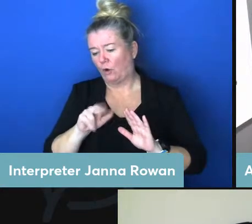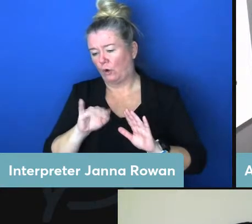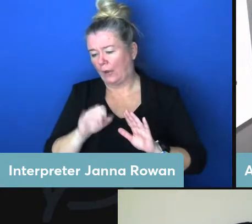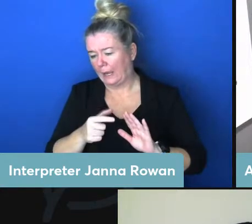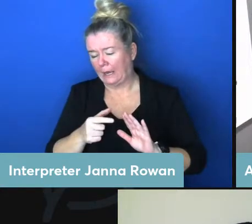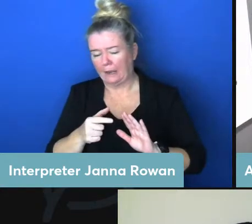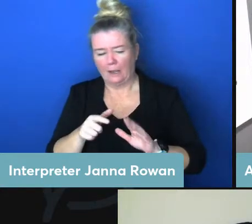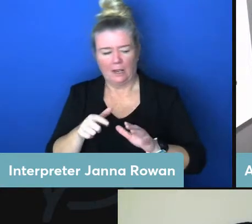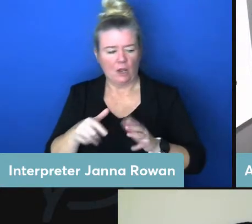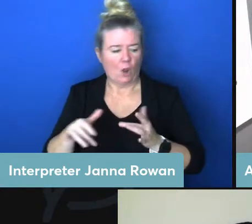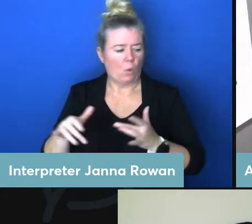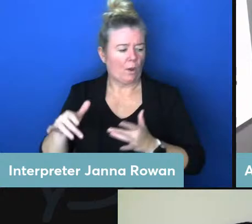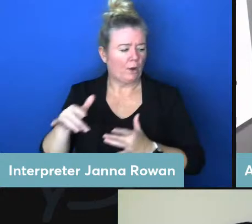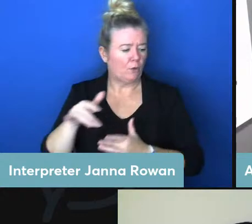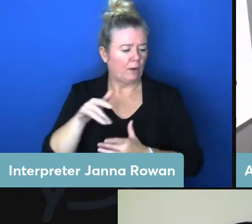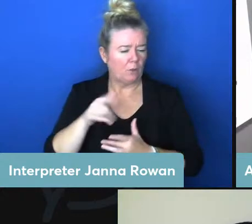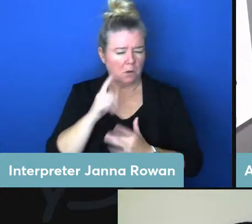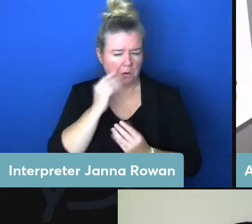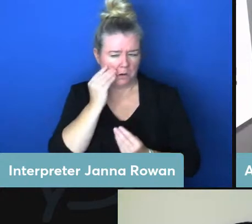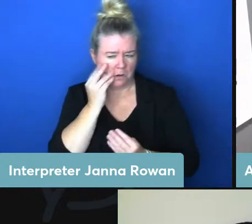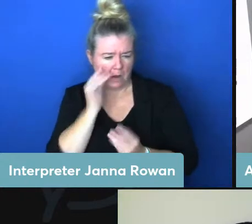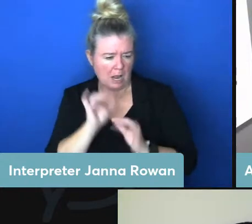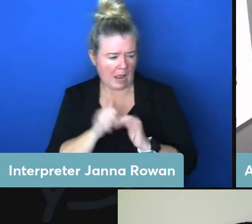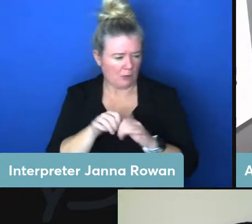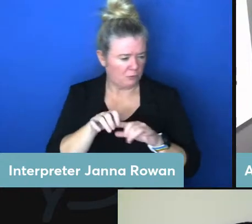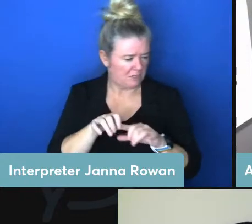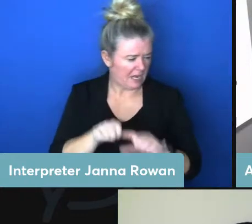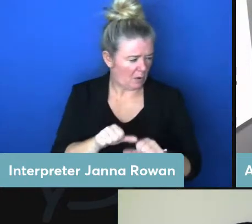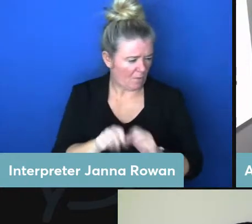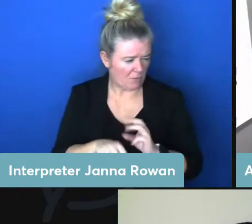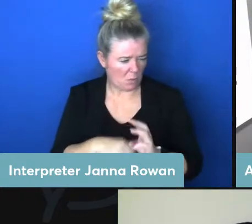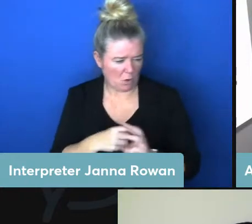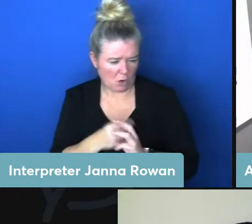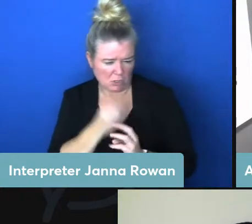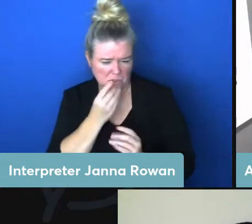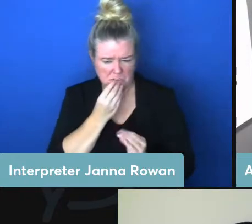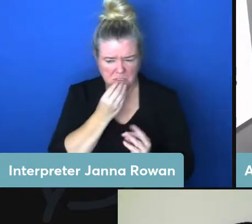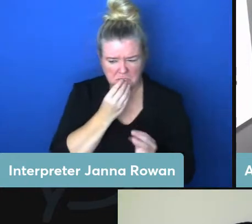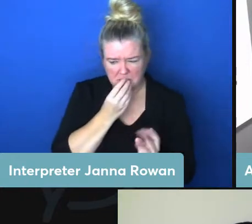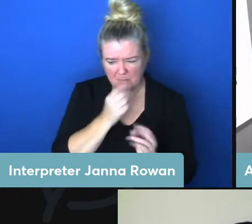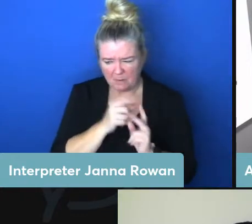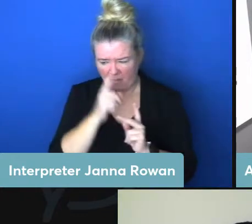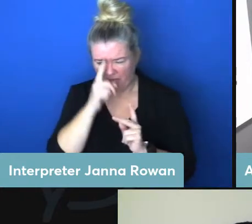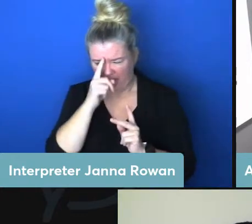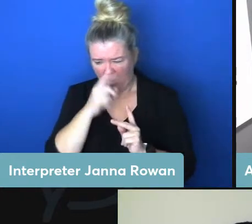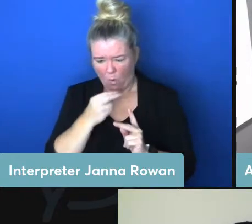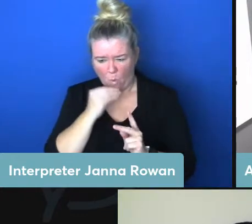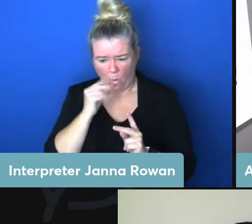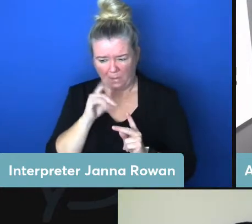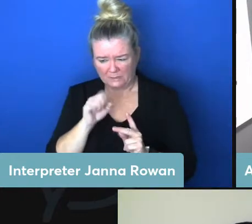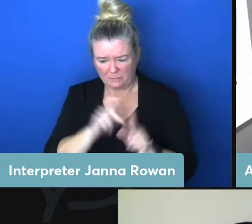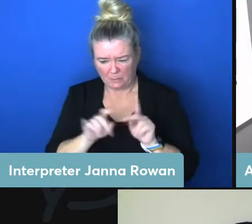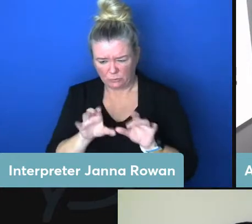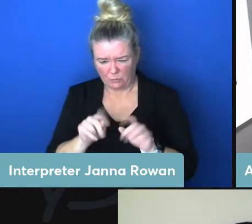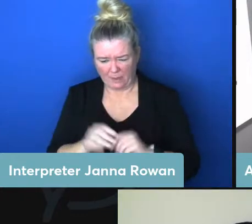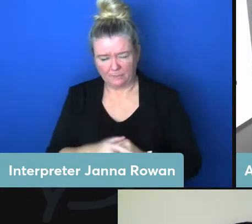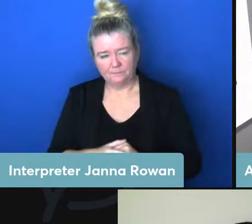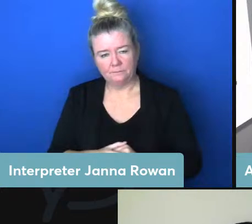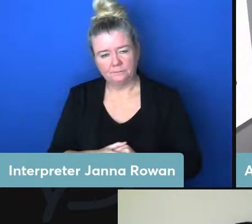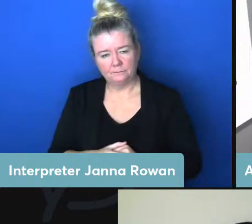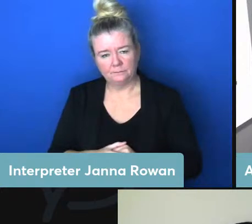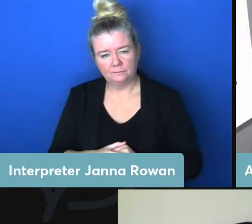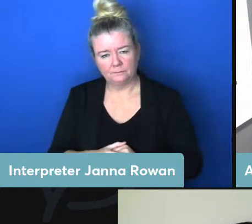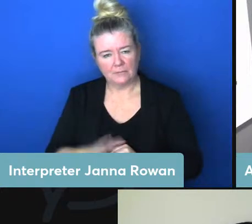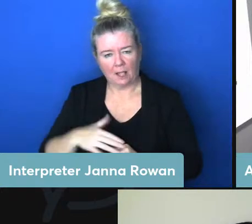you know, we're conspiring on how we're going to take over the world or whatever it might be, because I have yet to get my